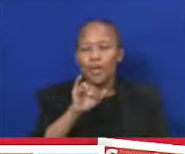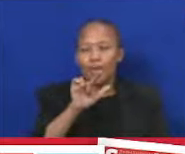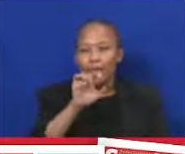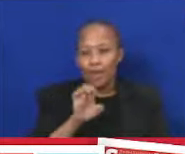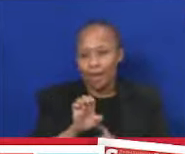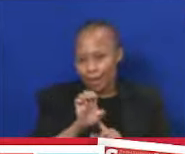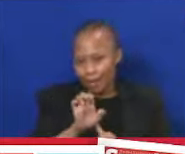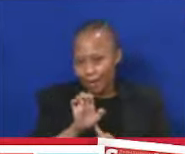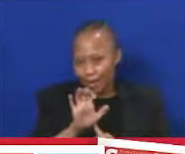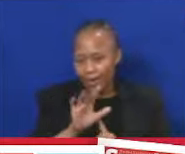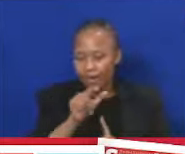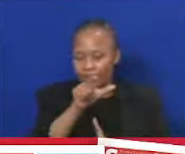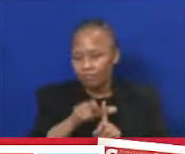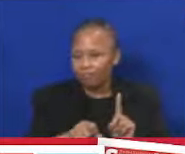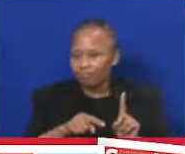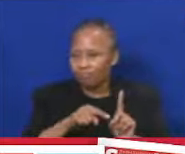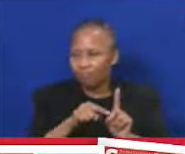at Copperleaf